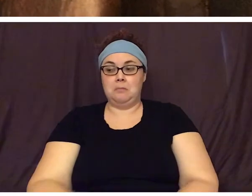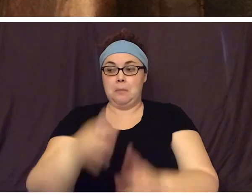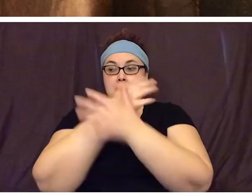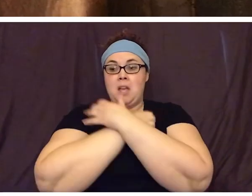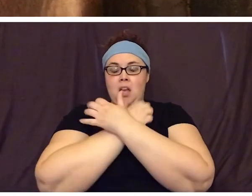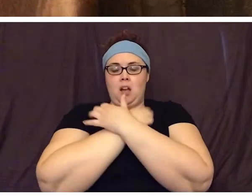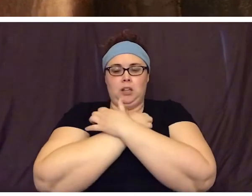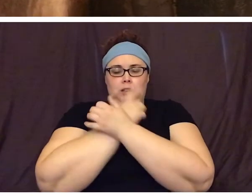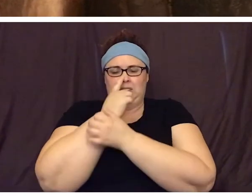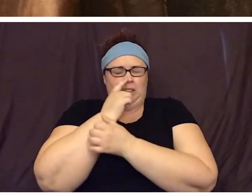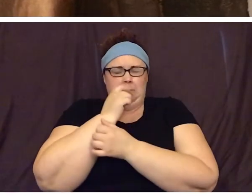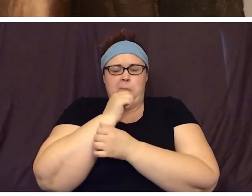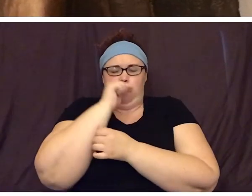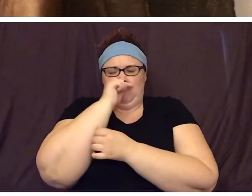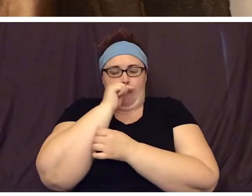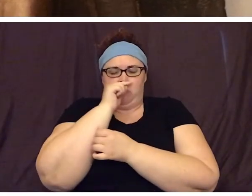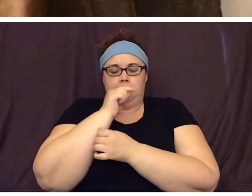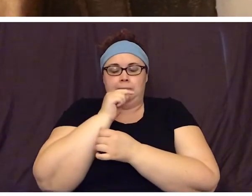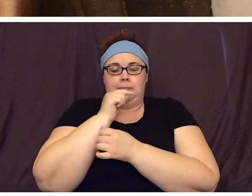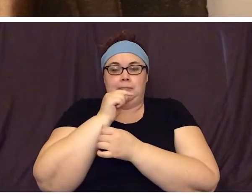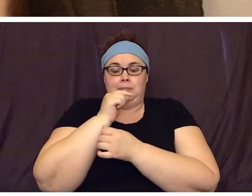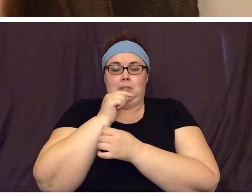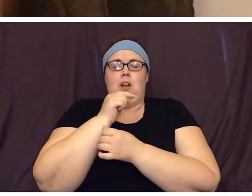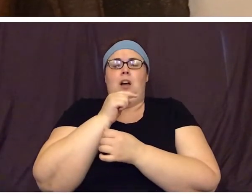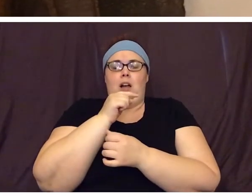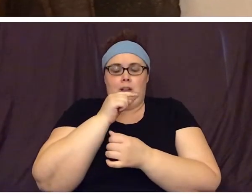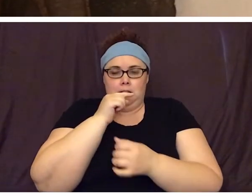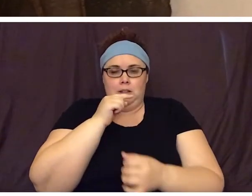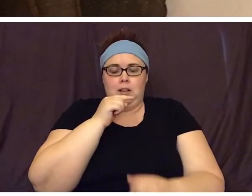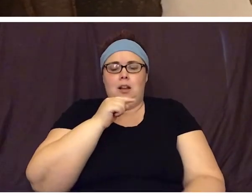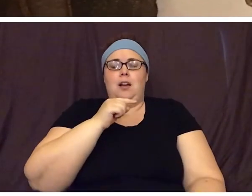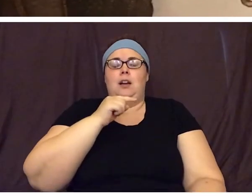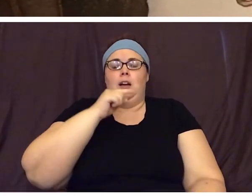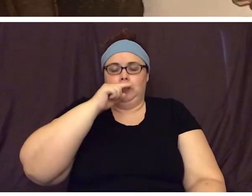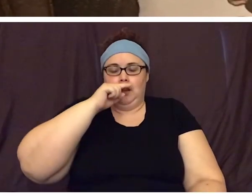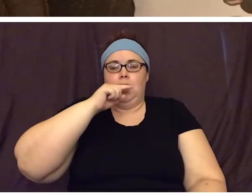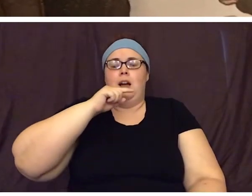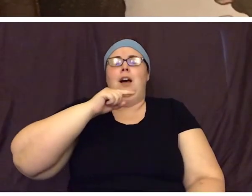The bear, tickled by the mouse's whiskers, gave an enormous sneeze.